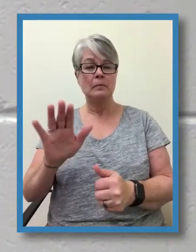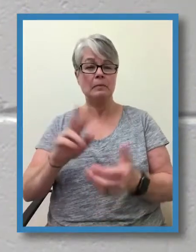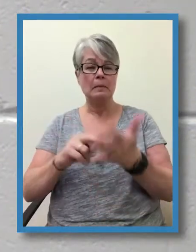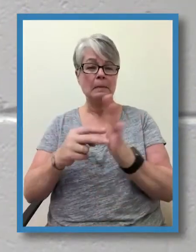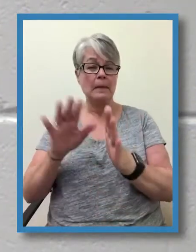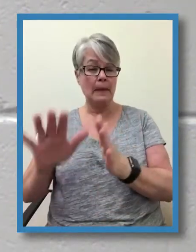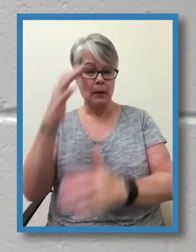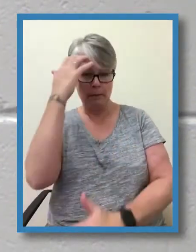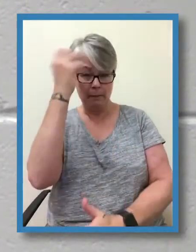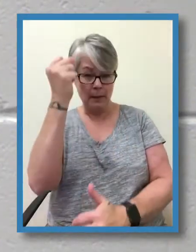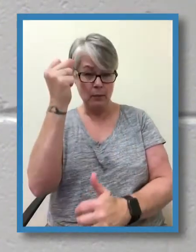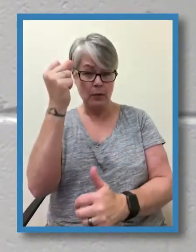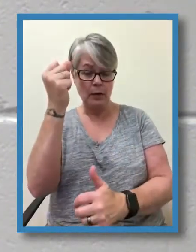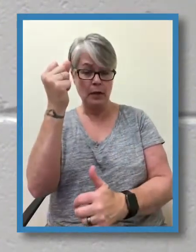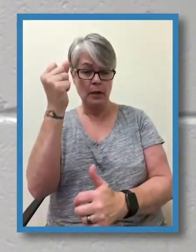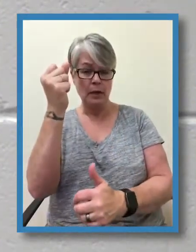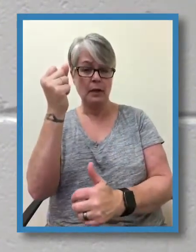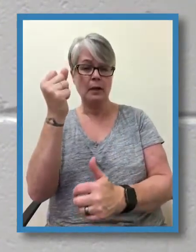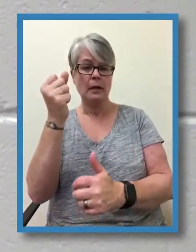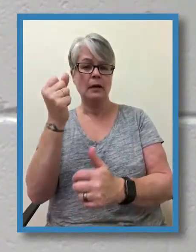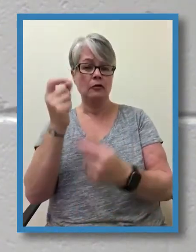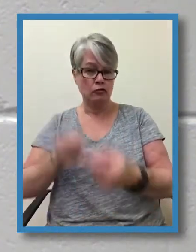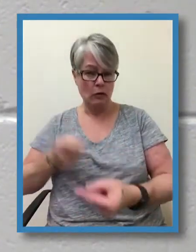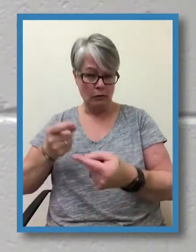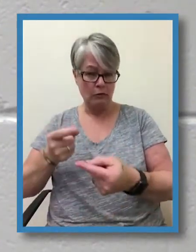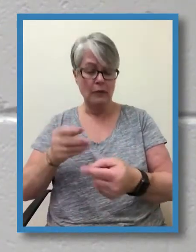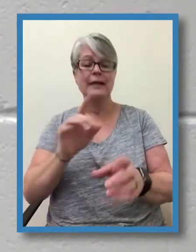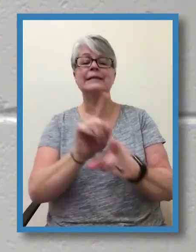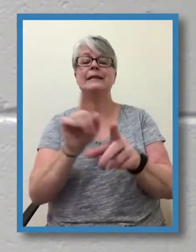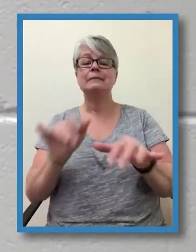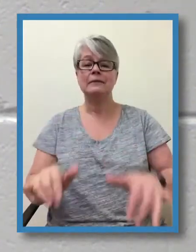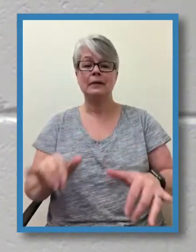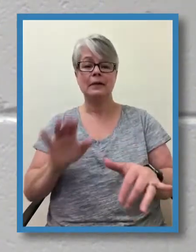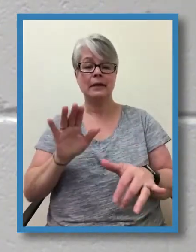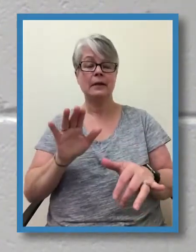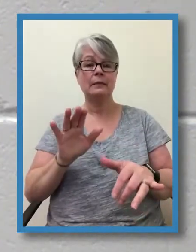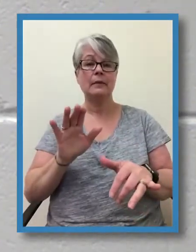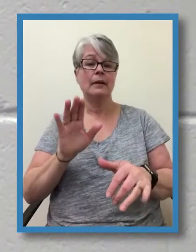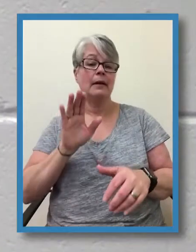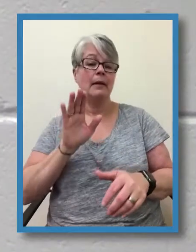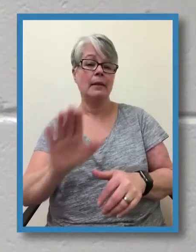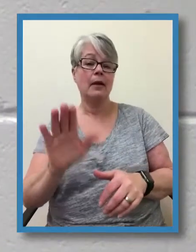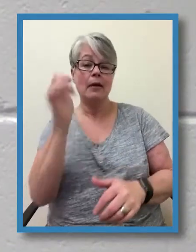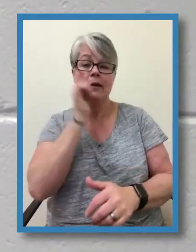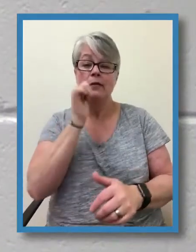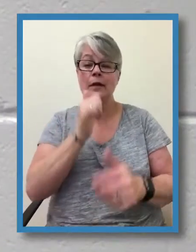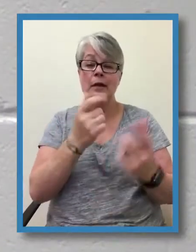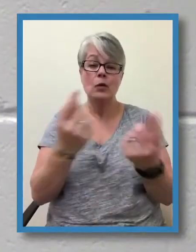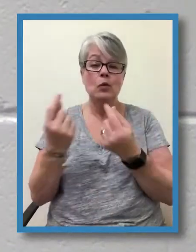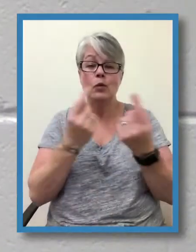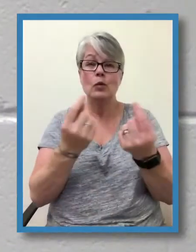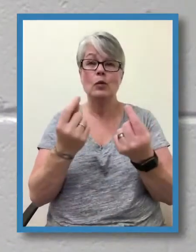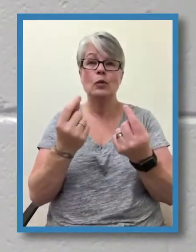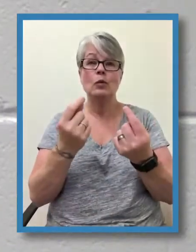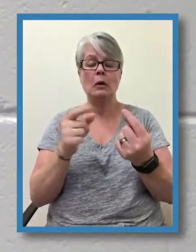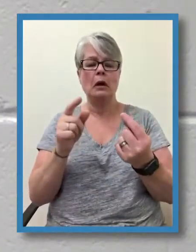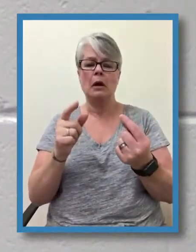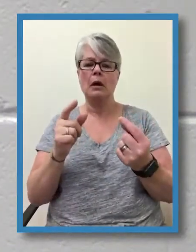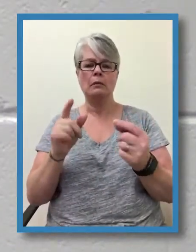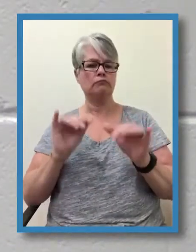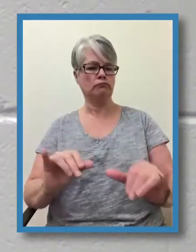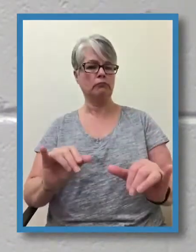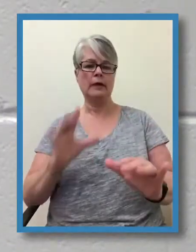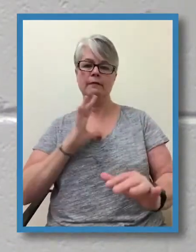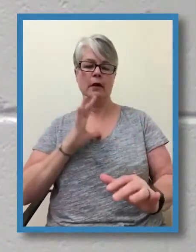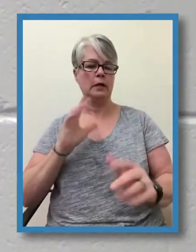do on a day-to-day basis, grocery shopping, banking, driving, yard work,